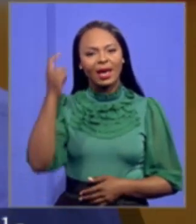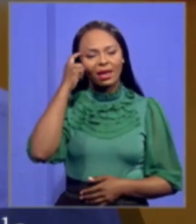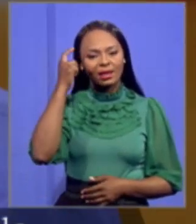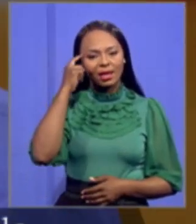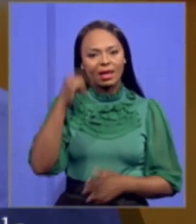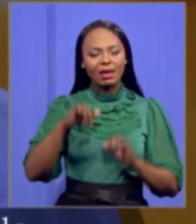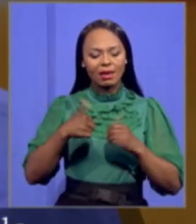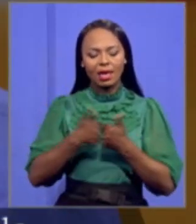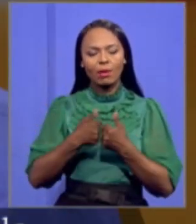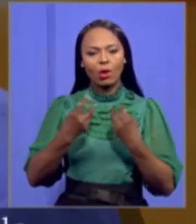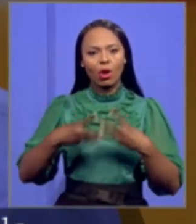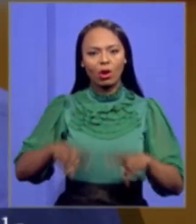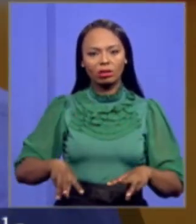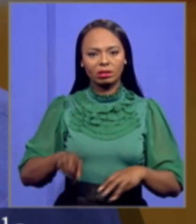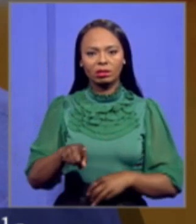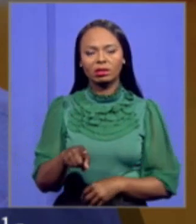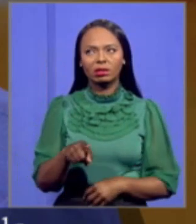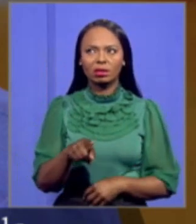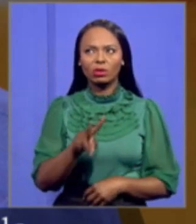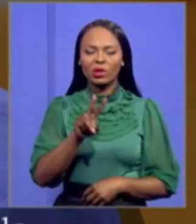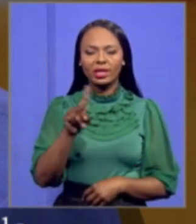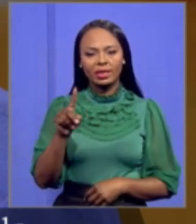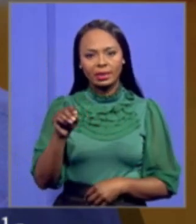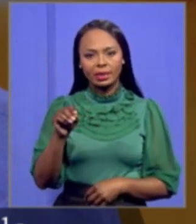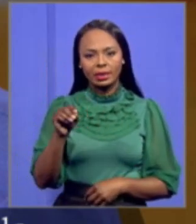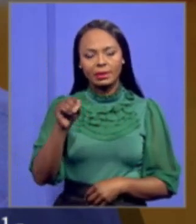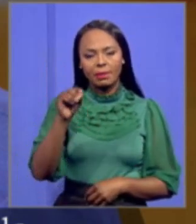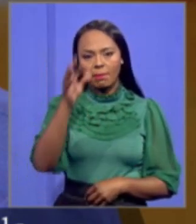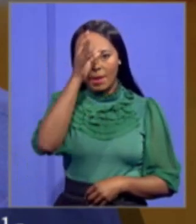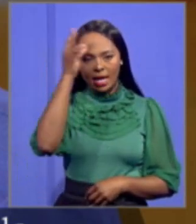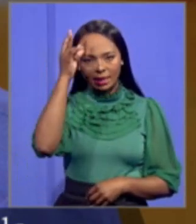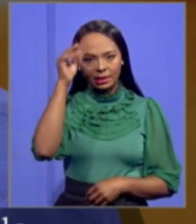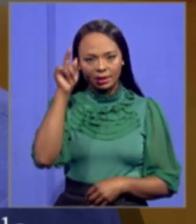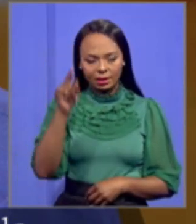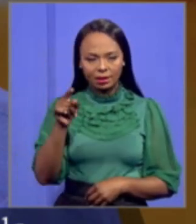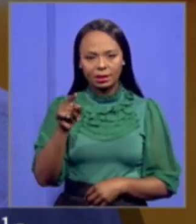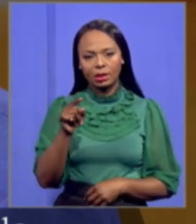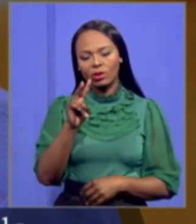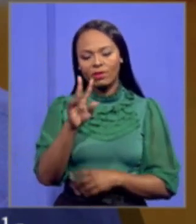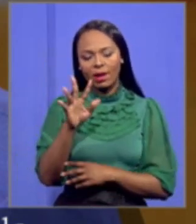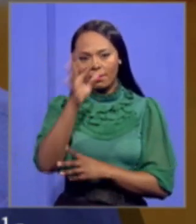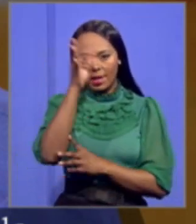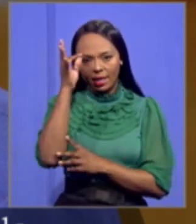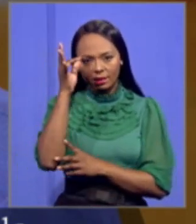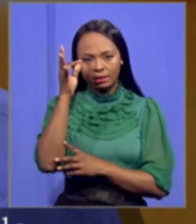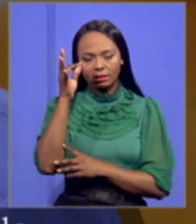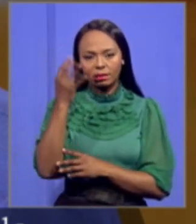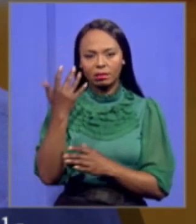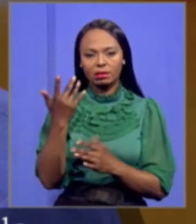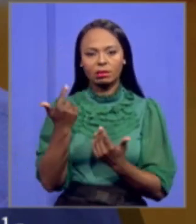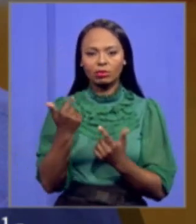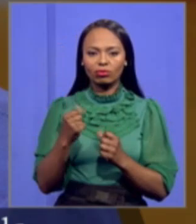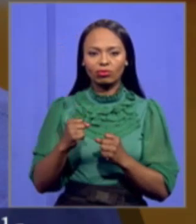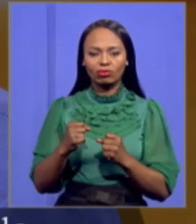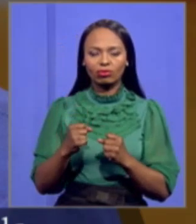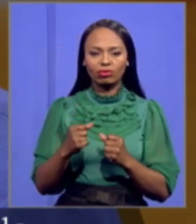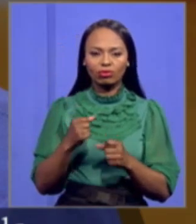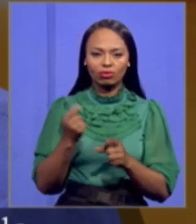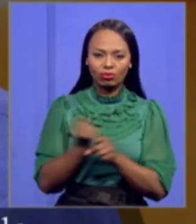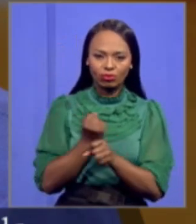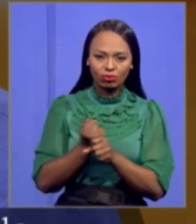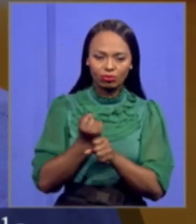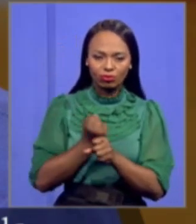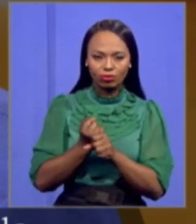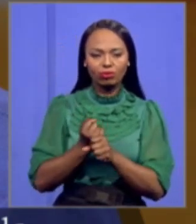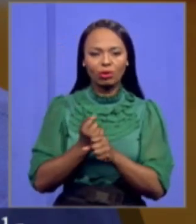in the first 20 minutes. We were not, or 25 minutes. We were not ready